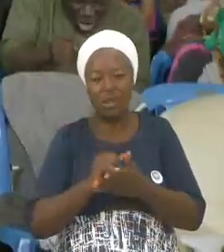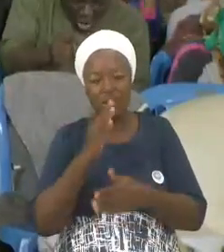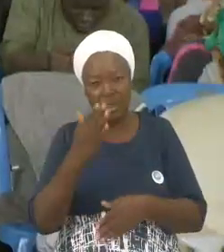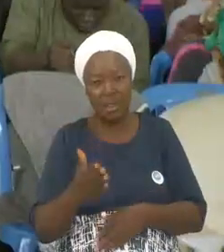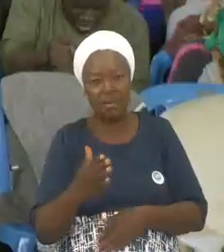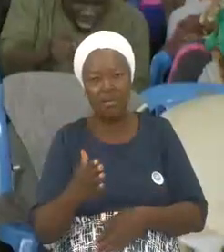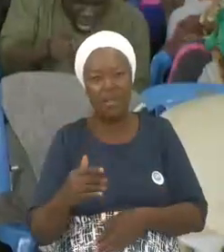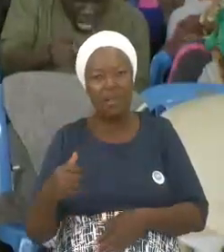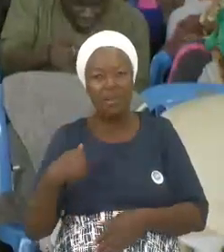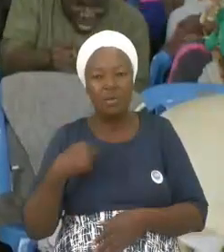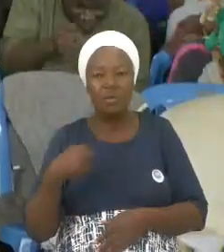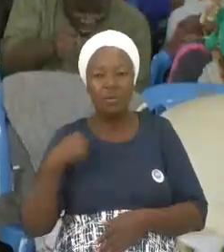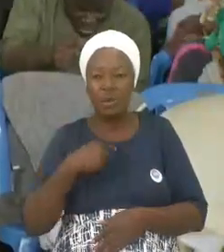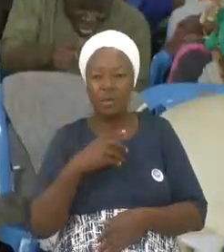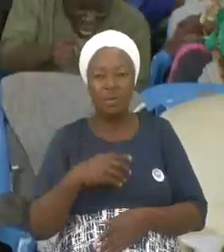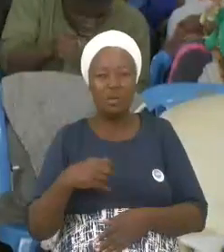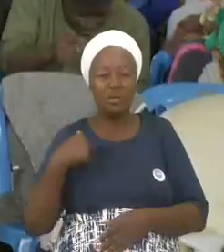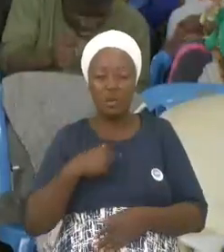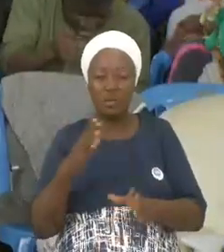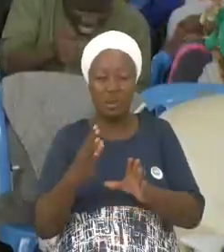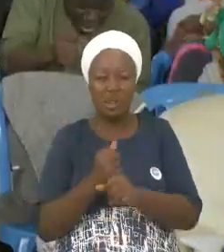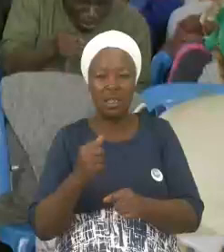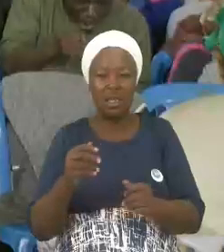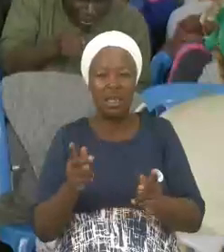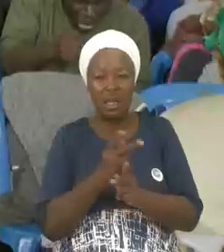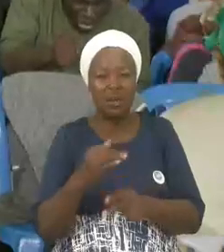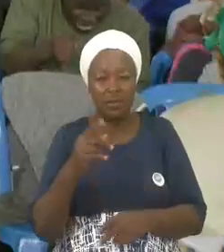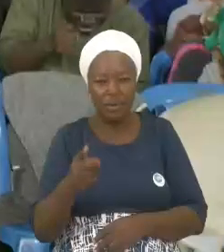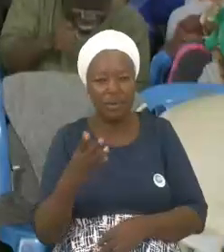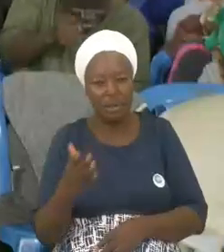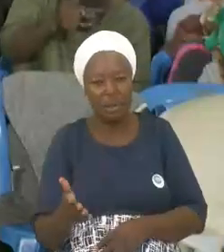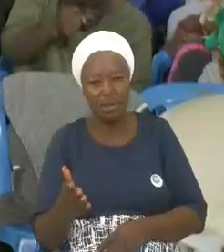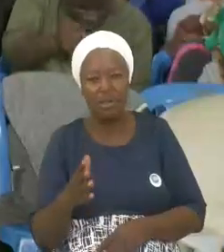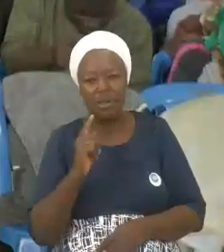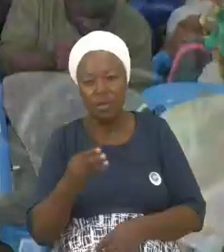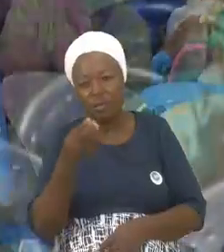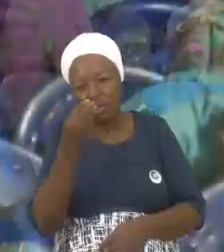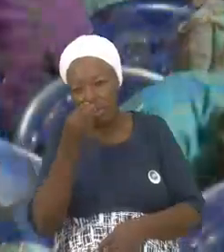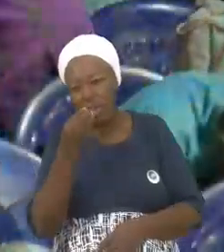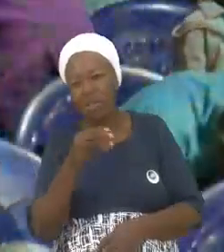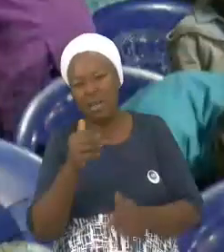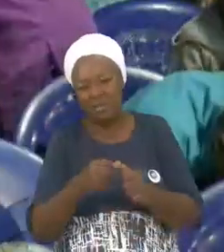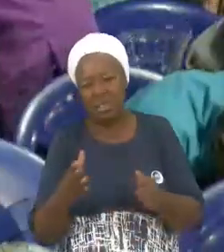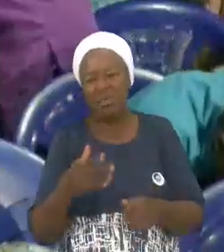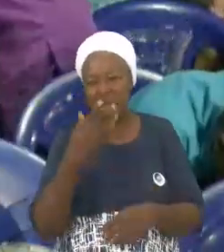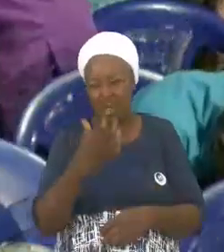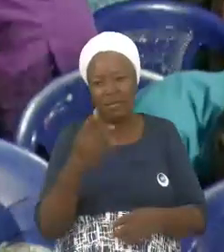well. Preparation has been made for you. And special